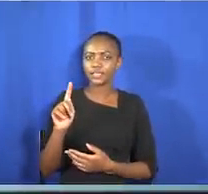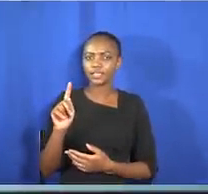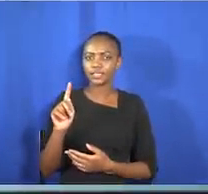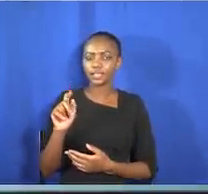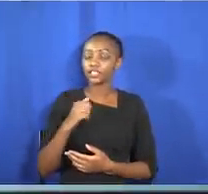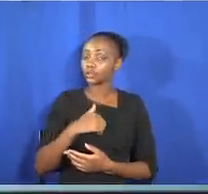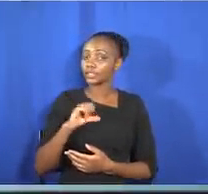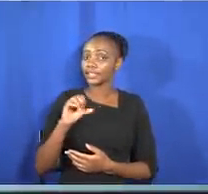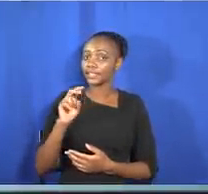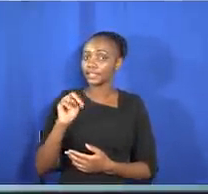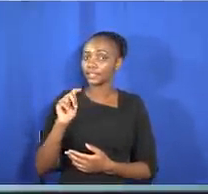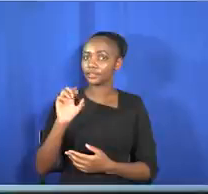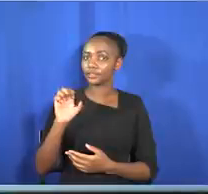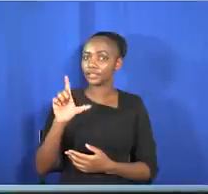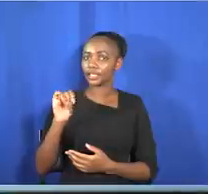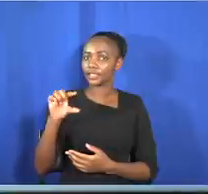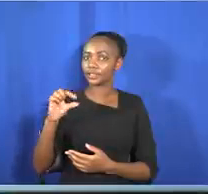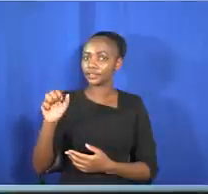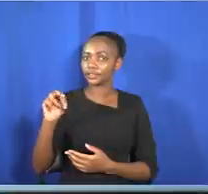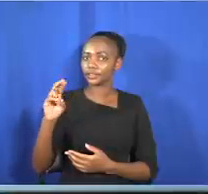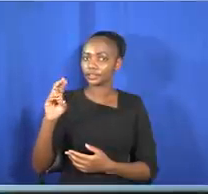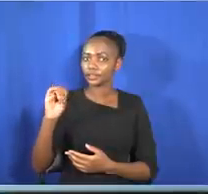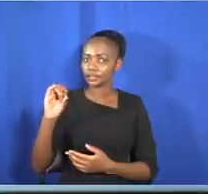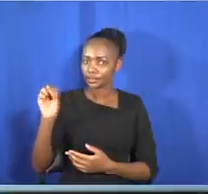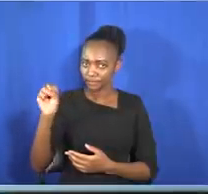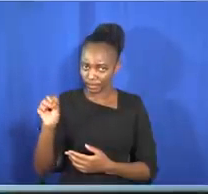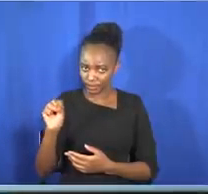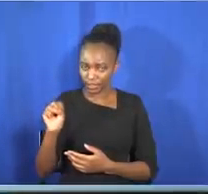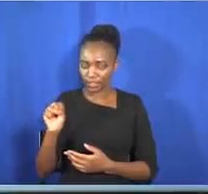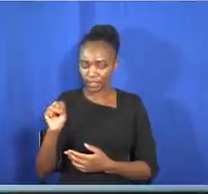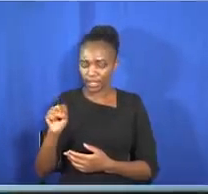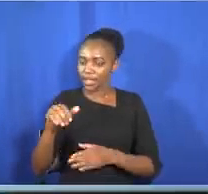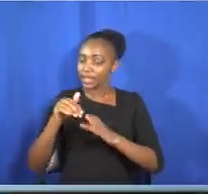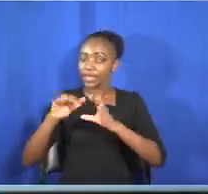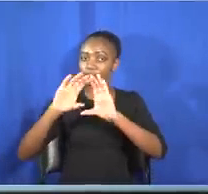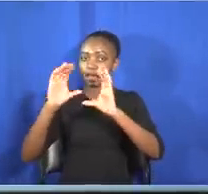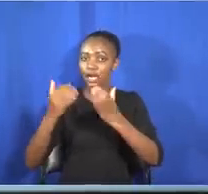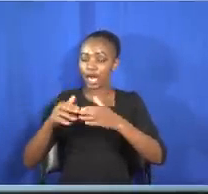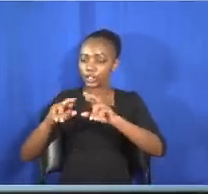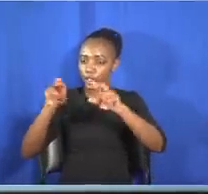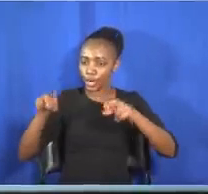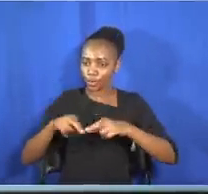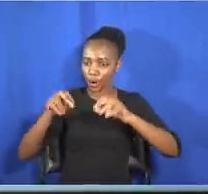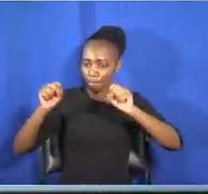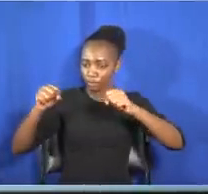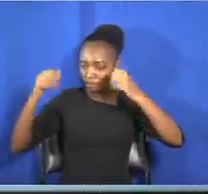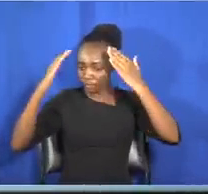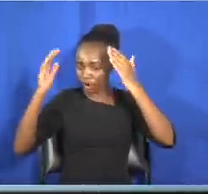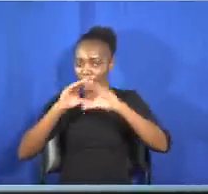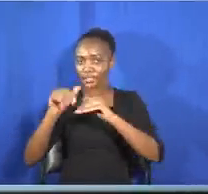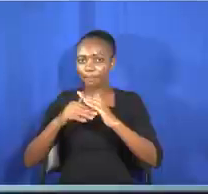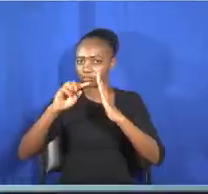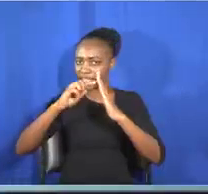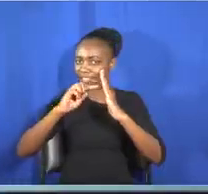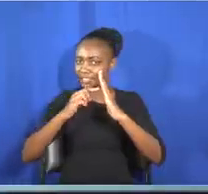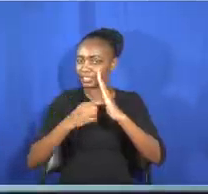intelligence, the different intelligences that the learner have, you are able to address their needs. So in the classroom, you look at the